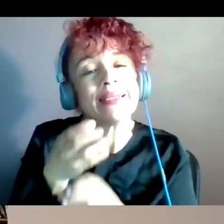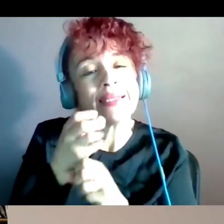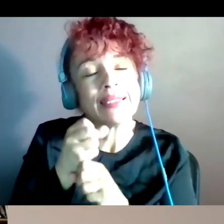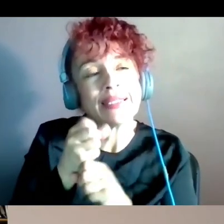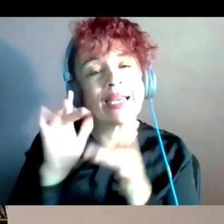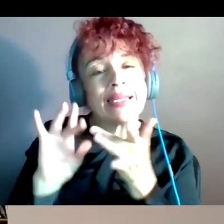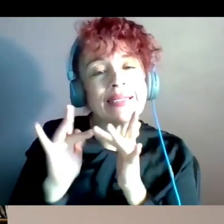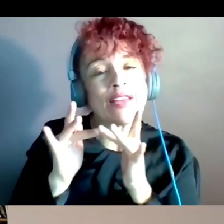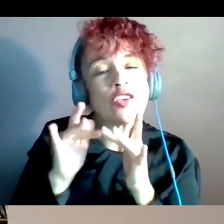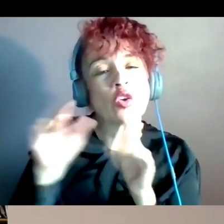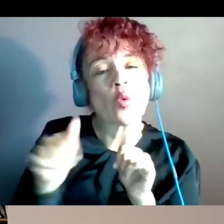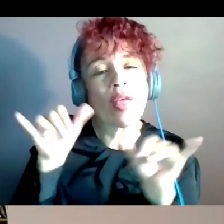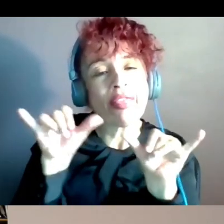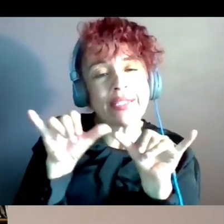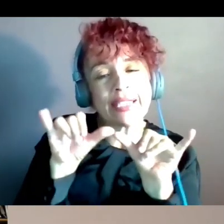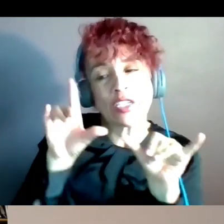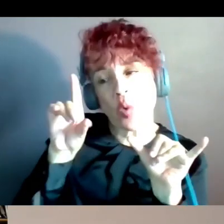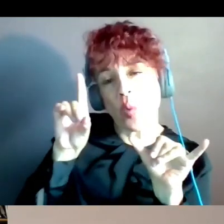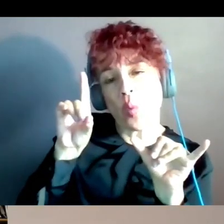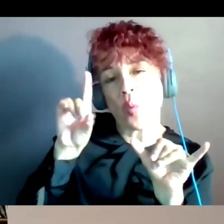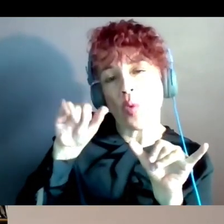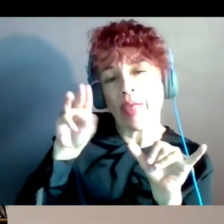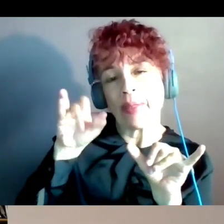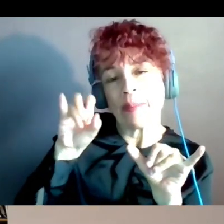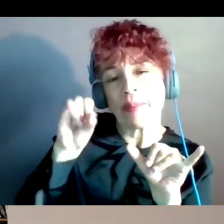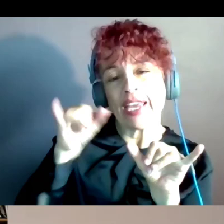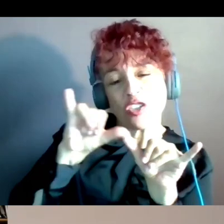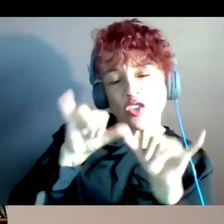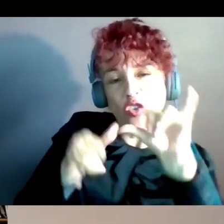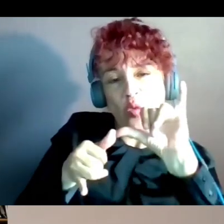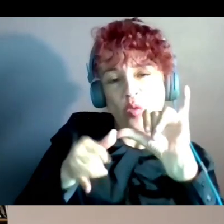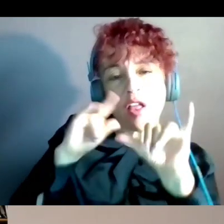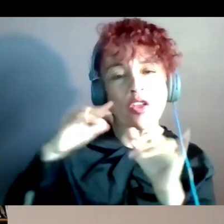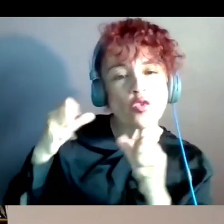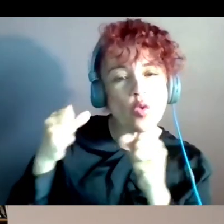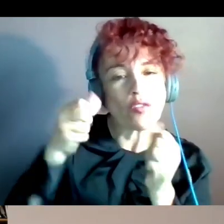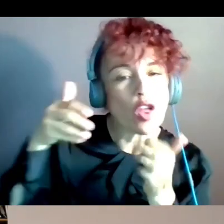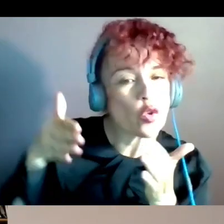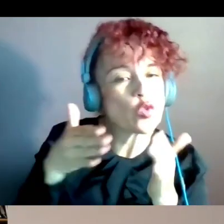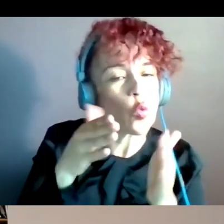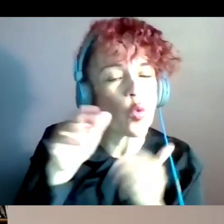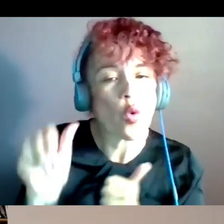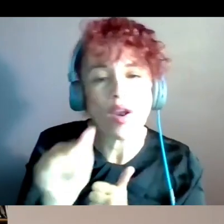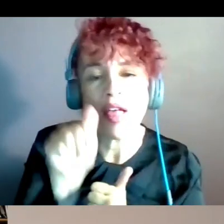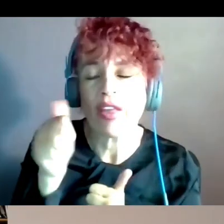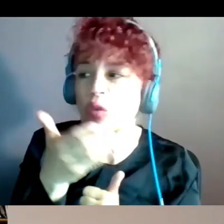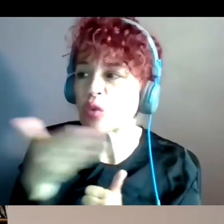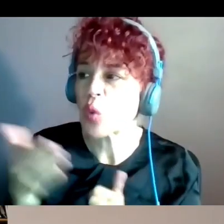any size or dimension, just driving up the street. Another